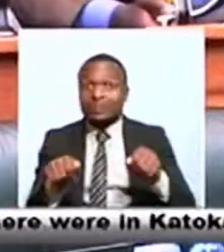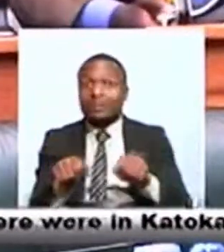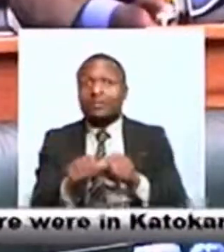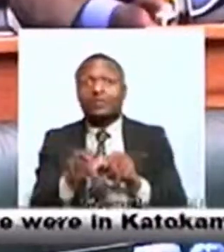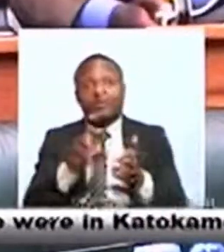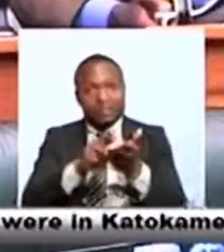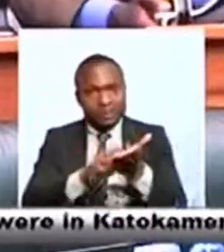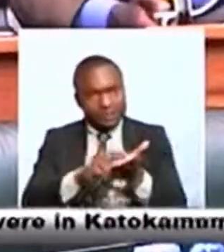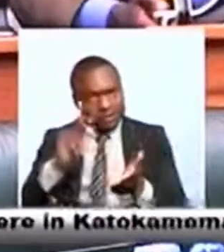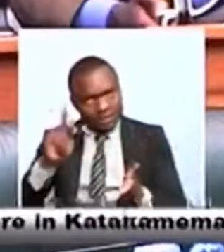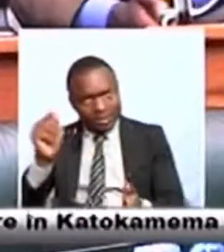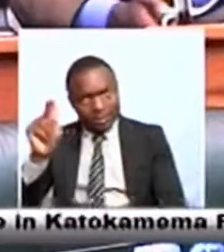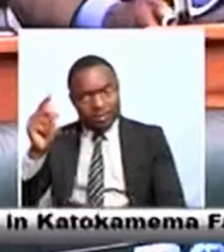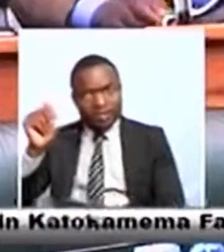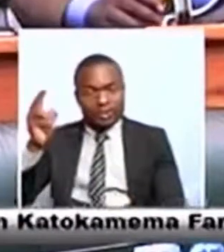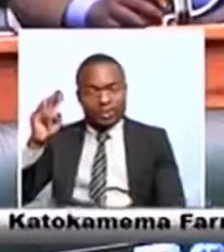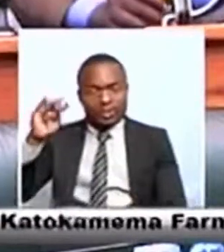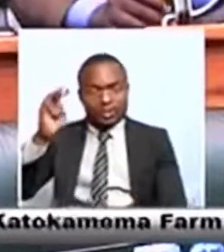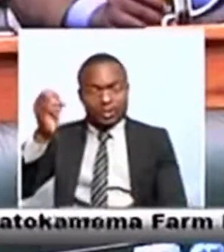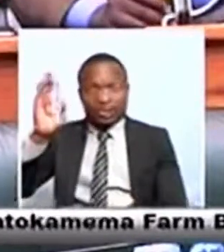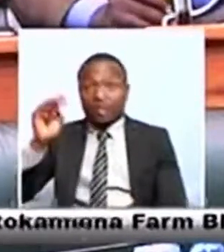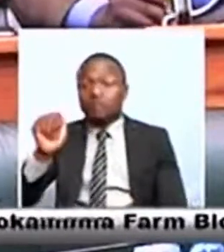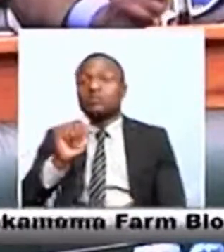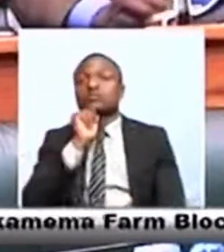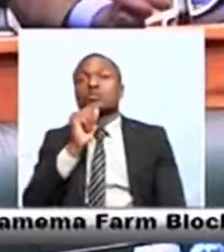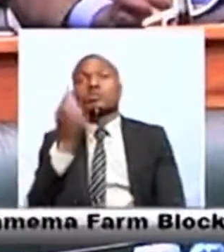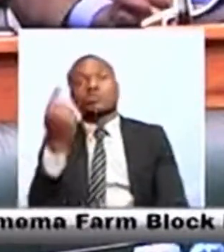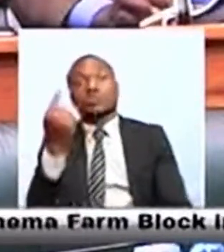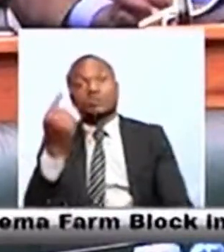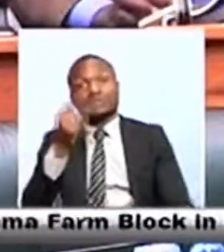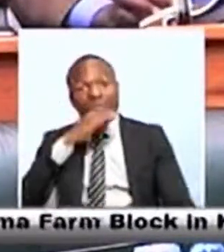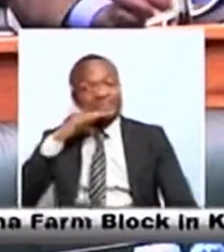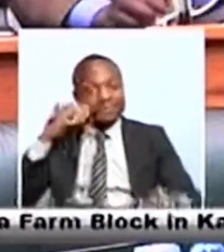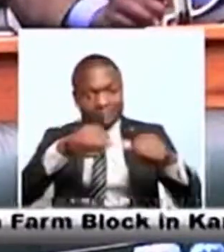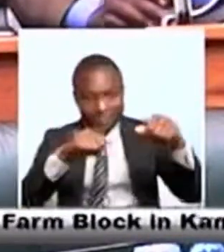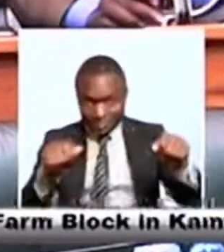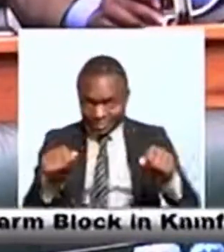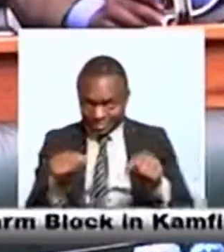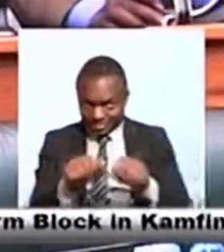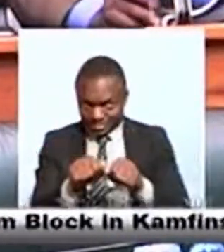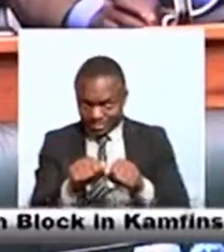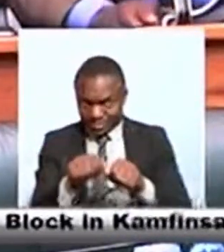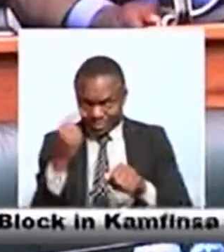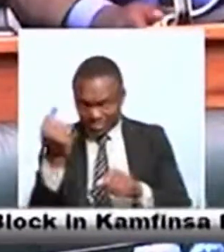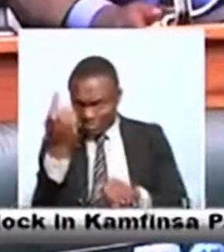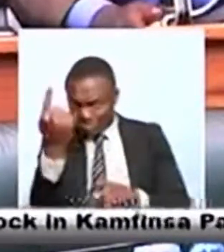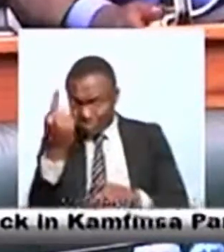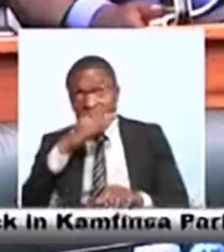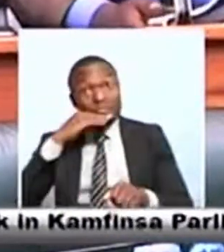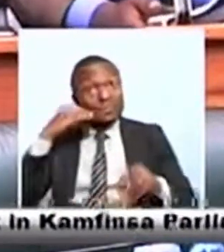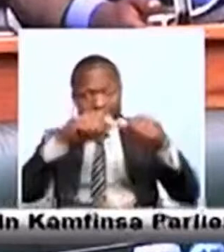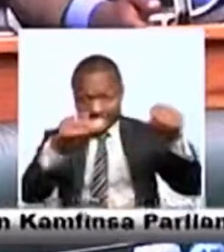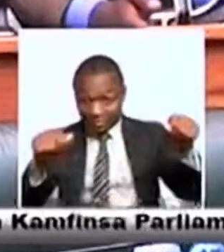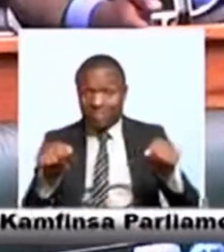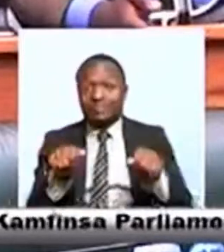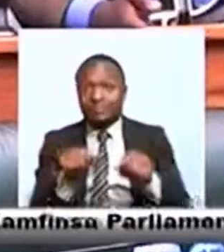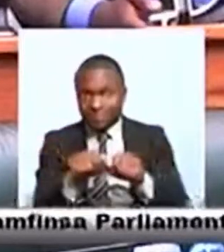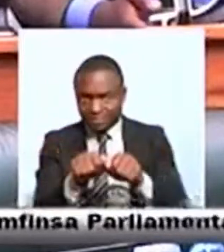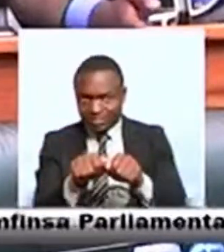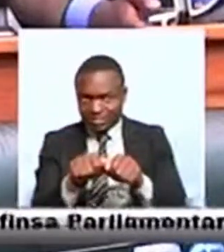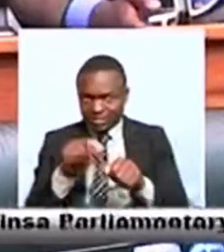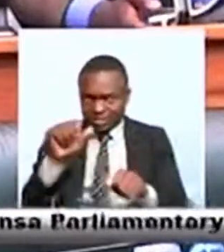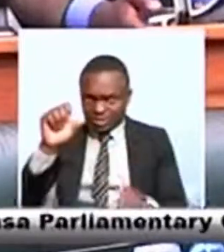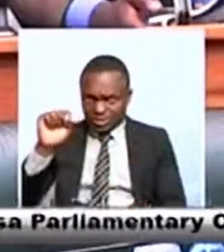Katoka Mema is not one of the farm blocks. There is only one farm block called